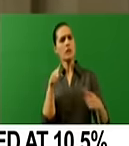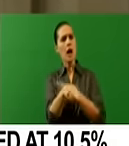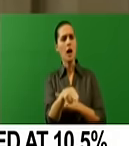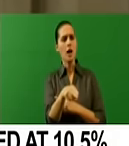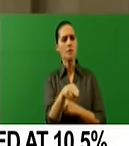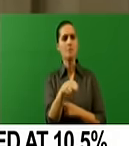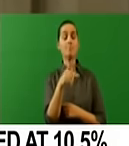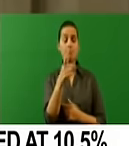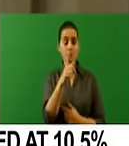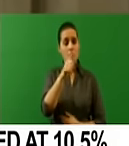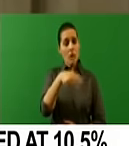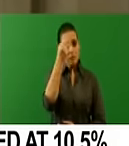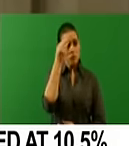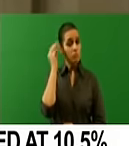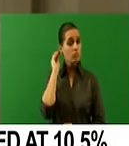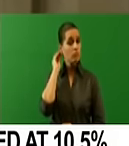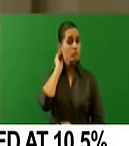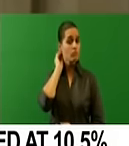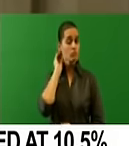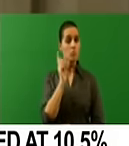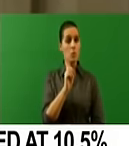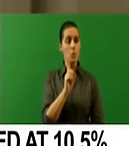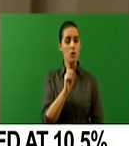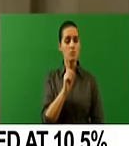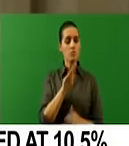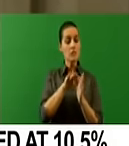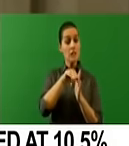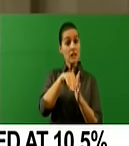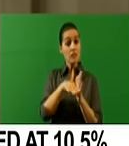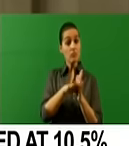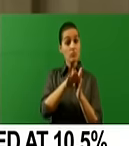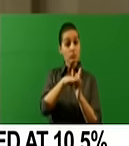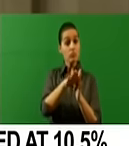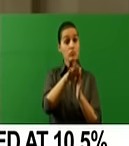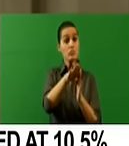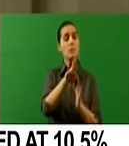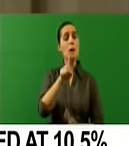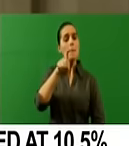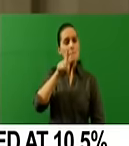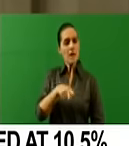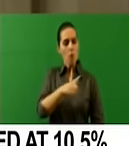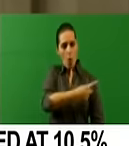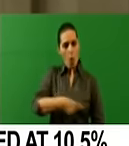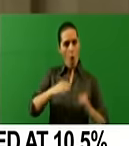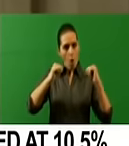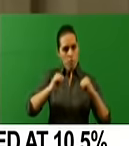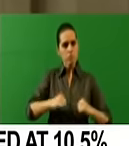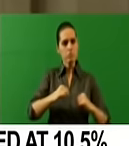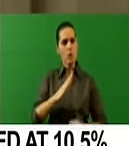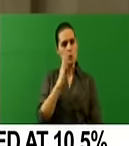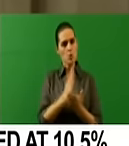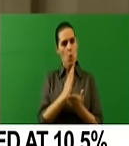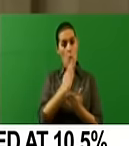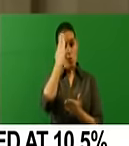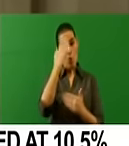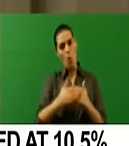about the interest rate path is that there's got to be certainty about where you are going. You can't